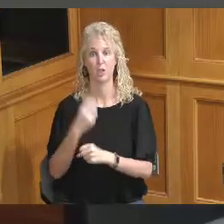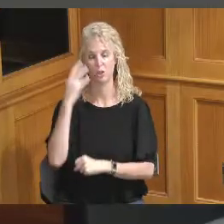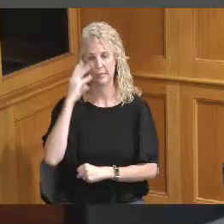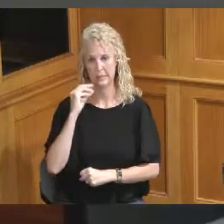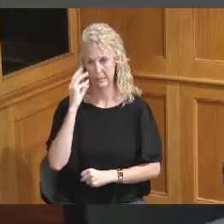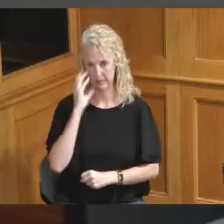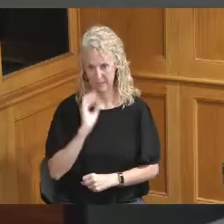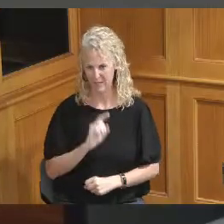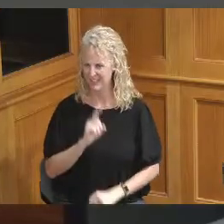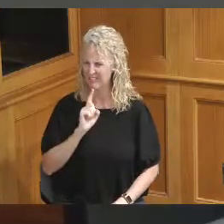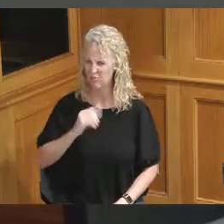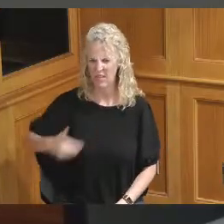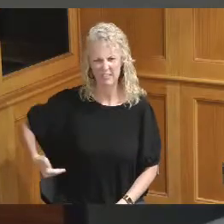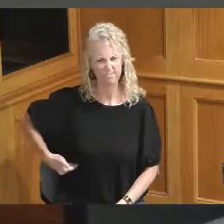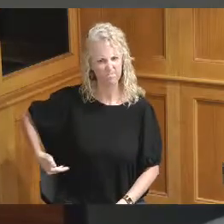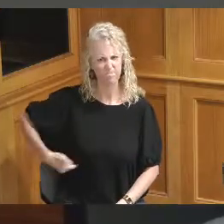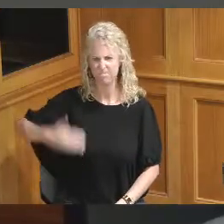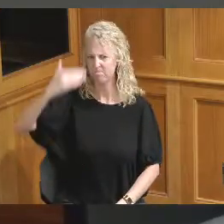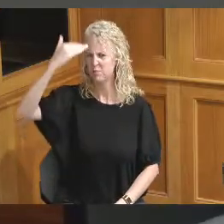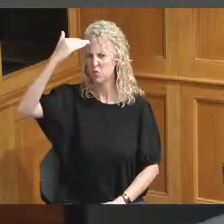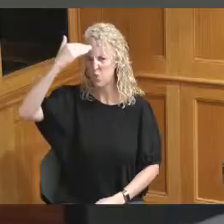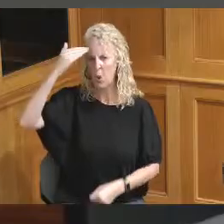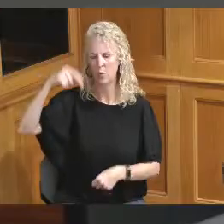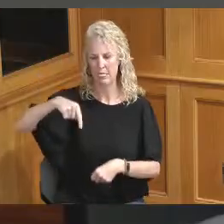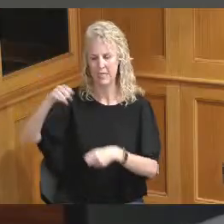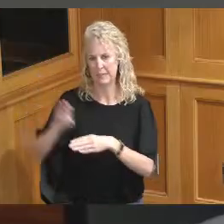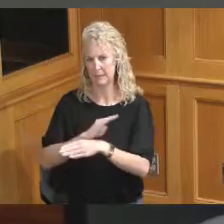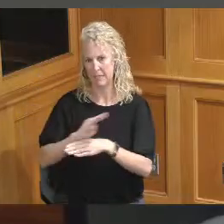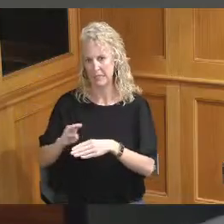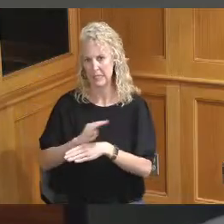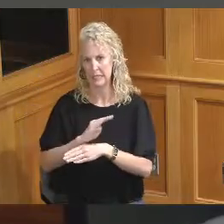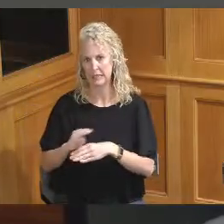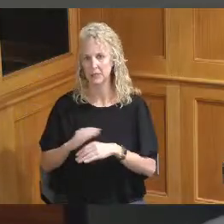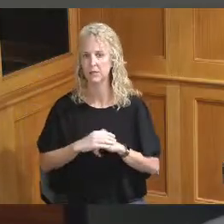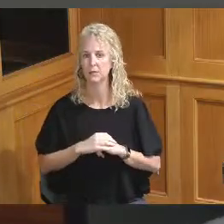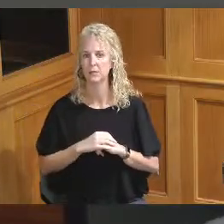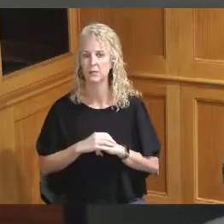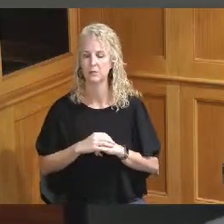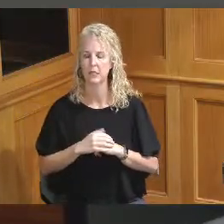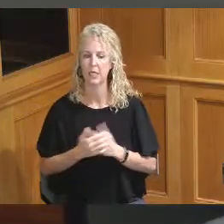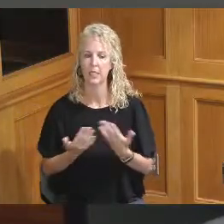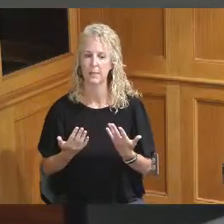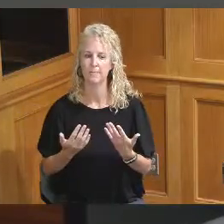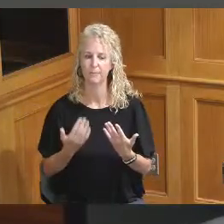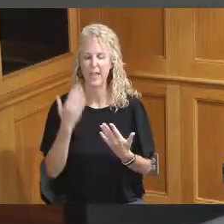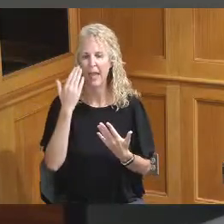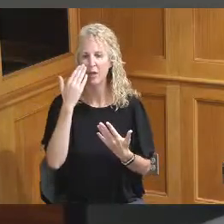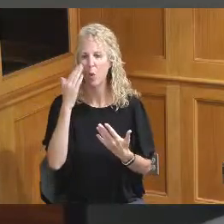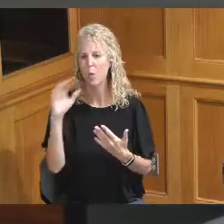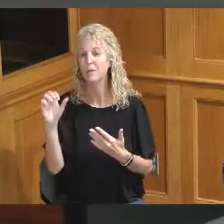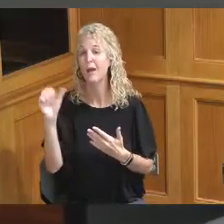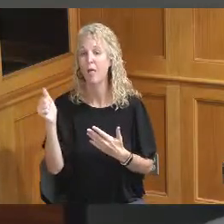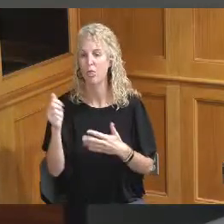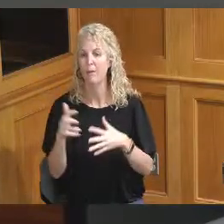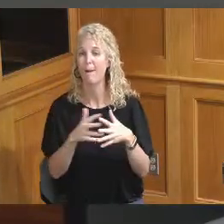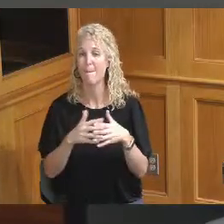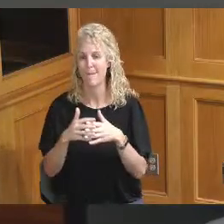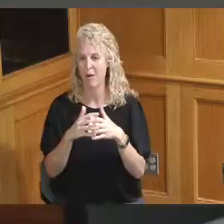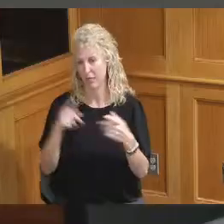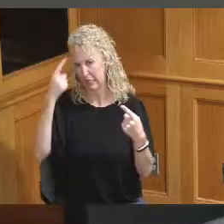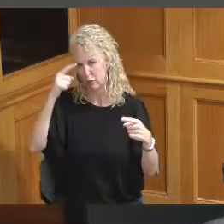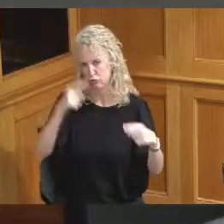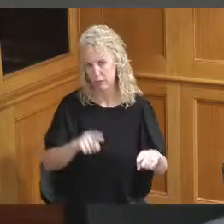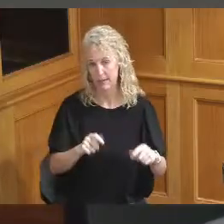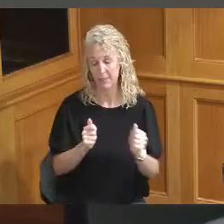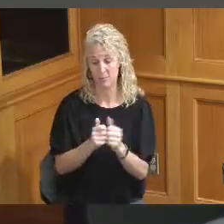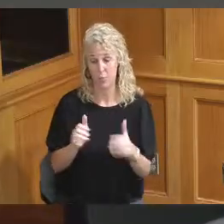an intuitive understanding of the business of professional sports and how deals are done throughout the country. So again, we'll hear from him shortly, but without